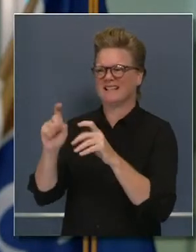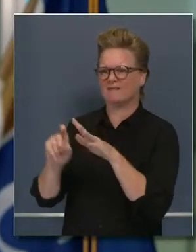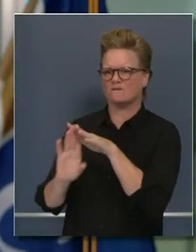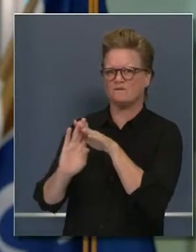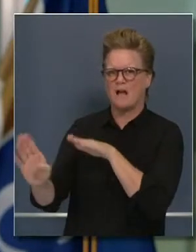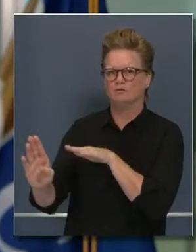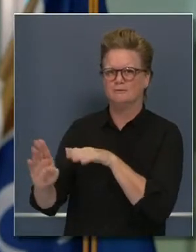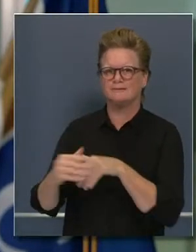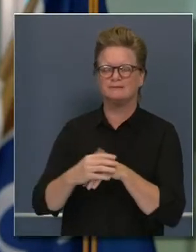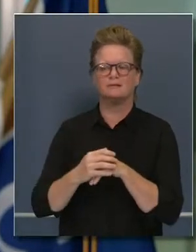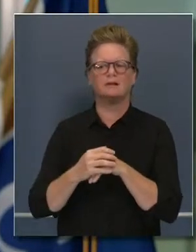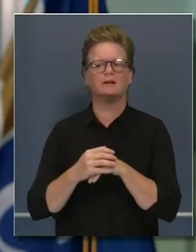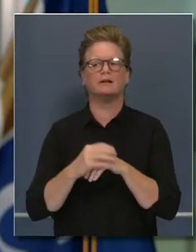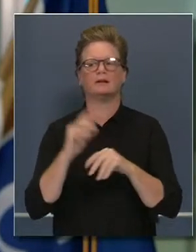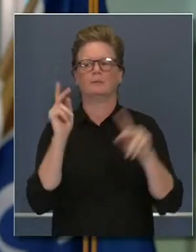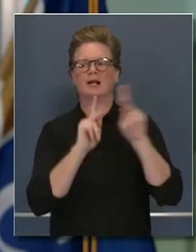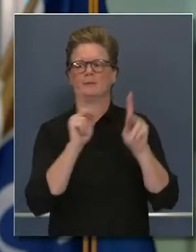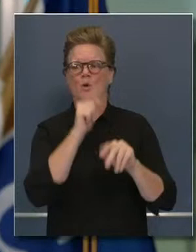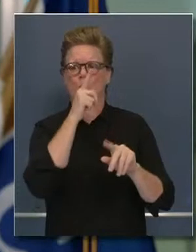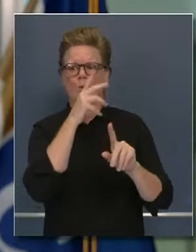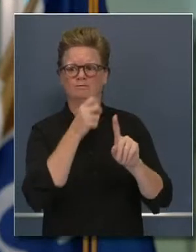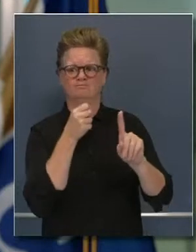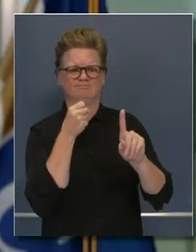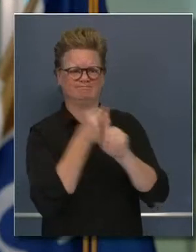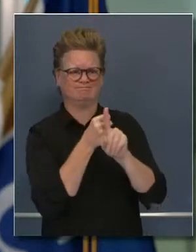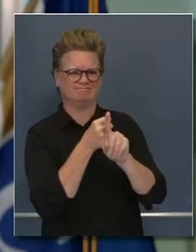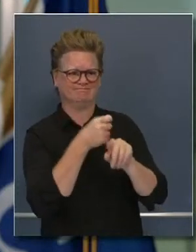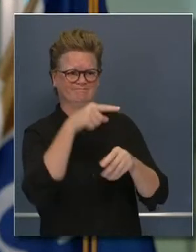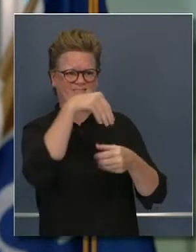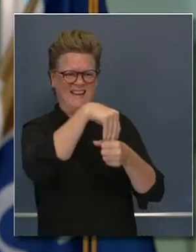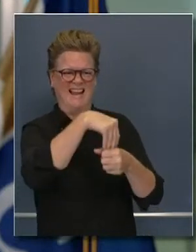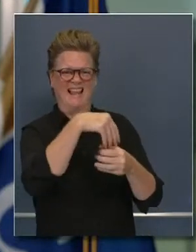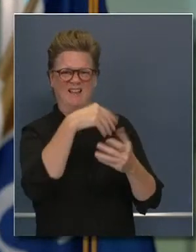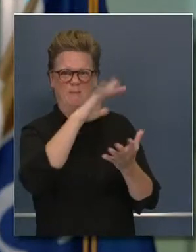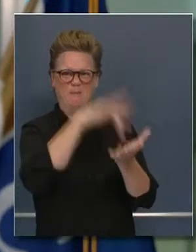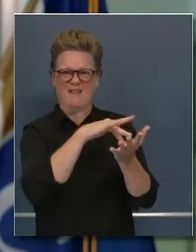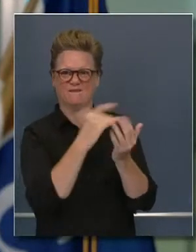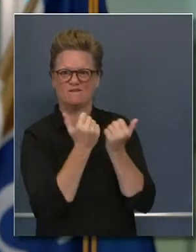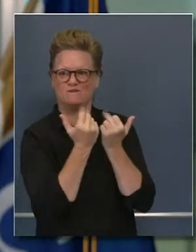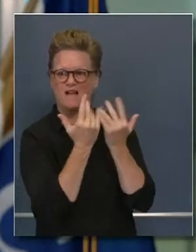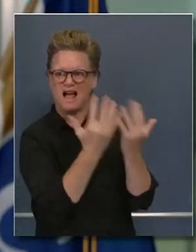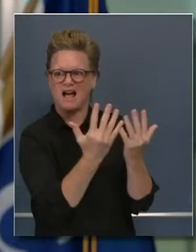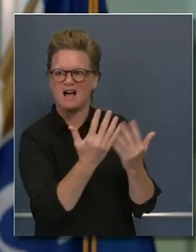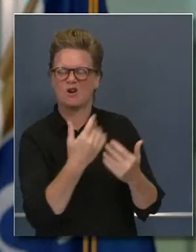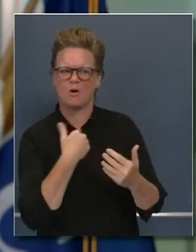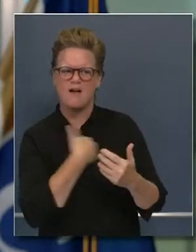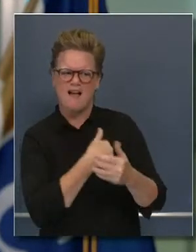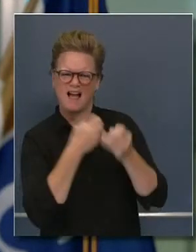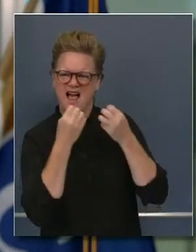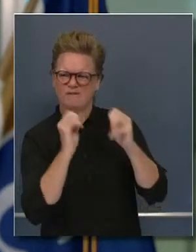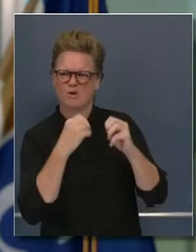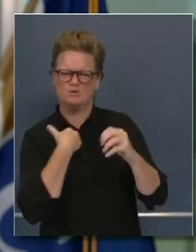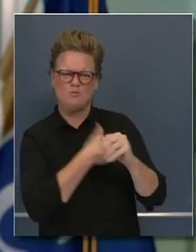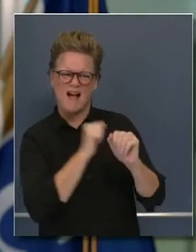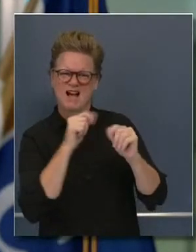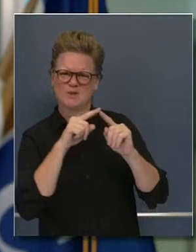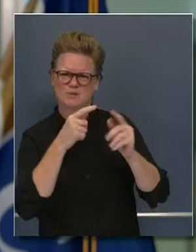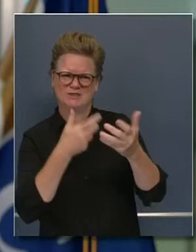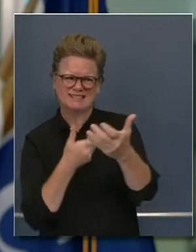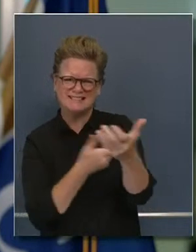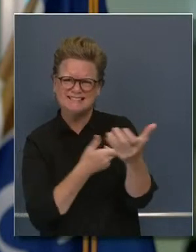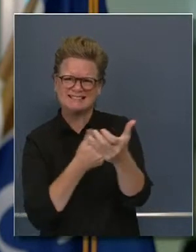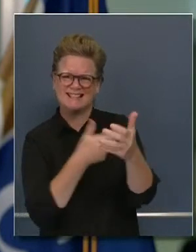potentially impacted by these wildfires, continuing our suppression efforts. We're prioritizing the suppression, the